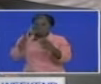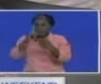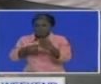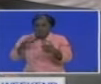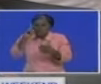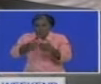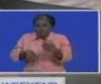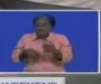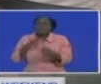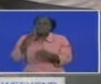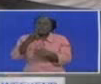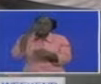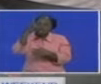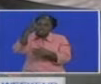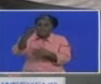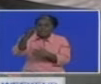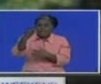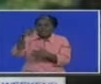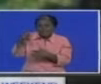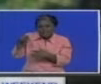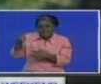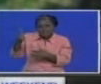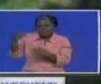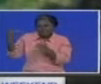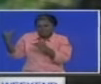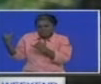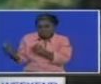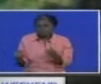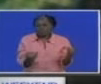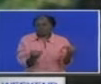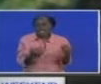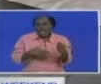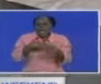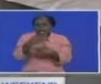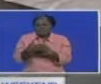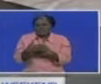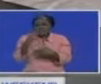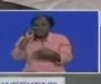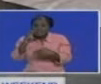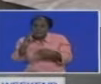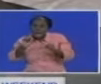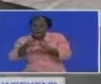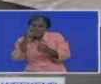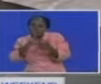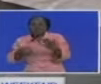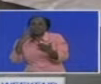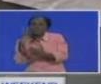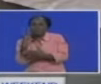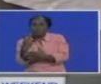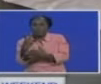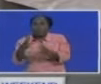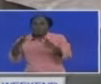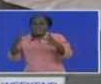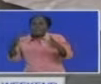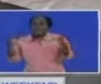of future they are going to usher us into. Immediately, you see that there are two major